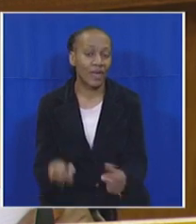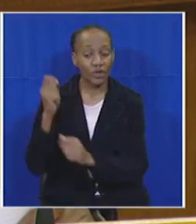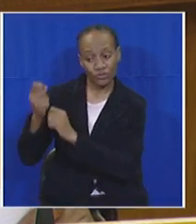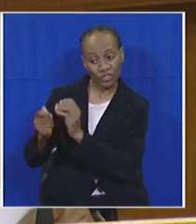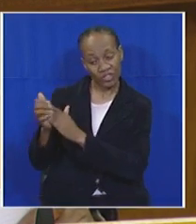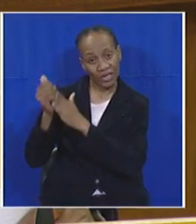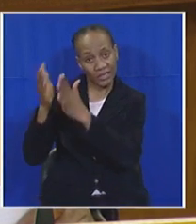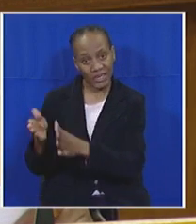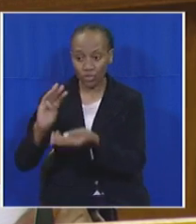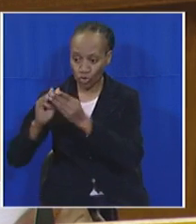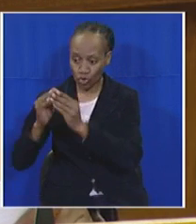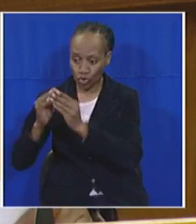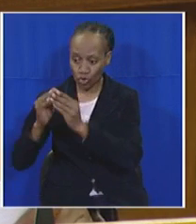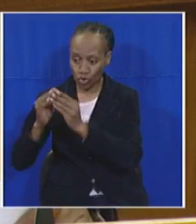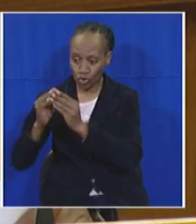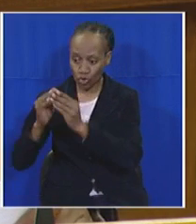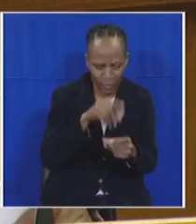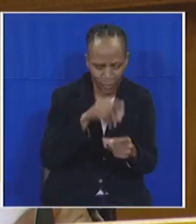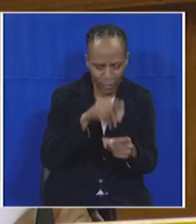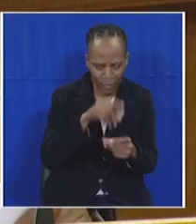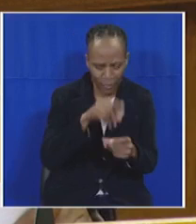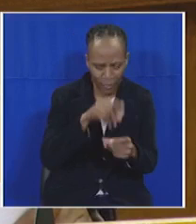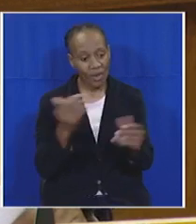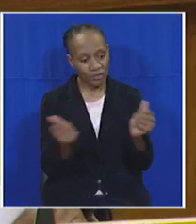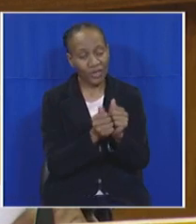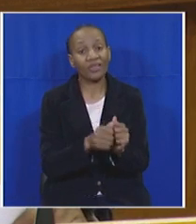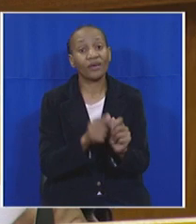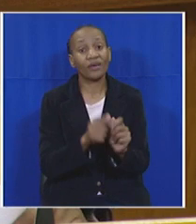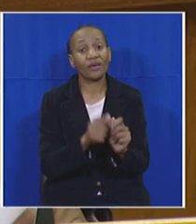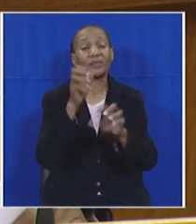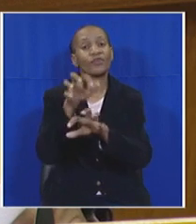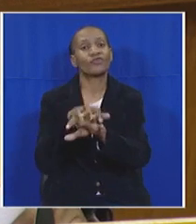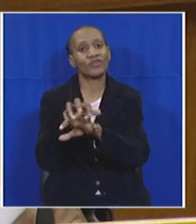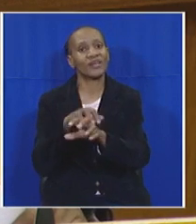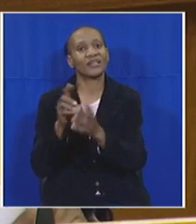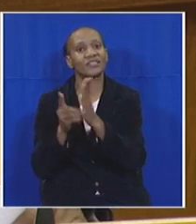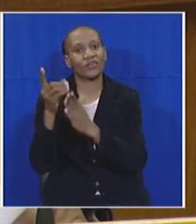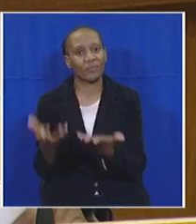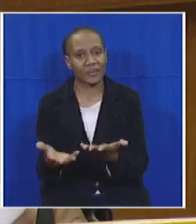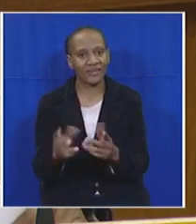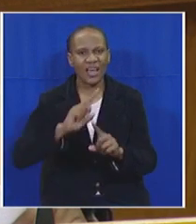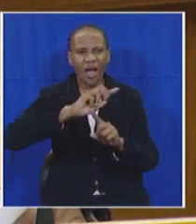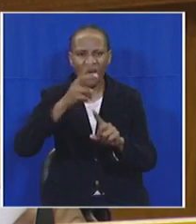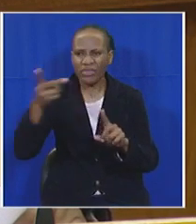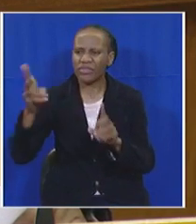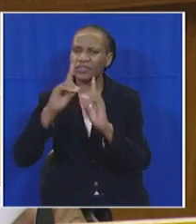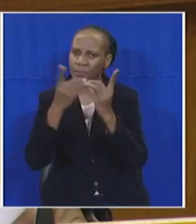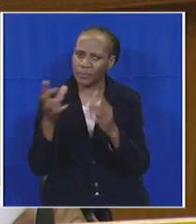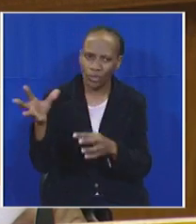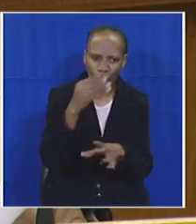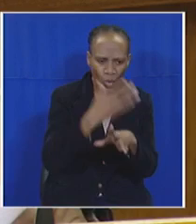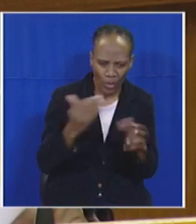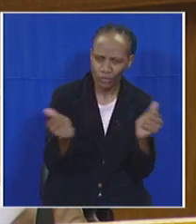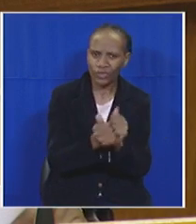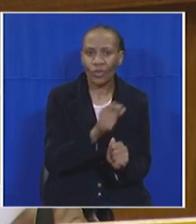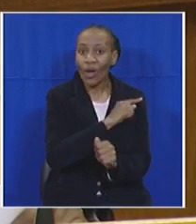and their communities. And we are working with the Department of Rural Development, Land Reform, and other key departments to ensure that the land